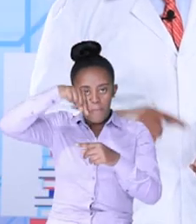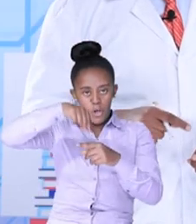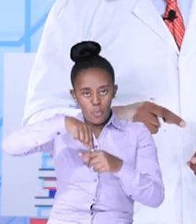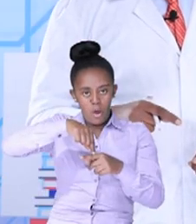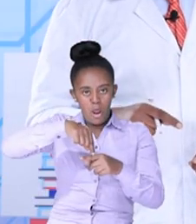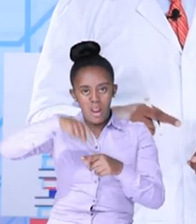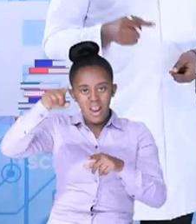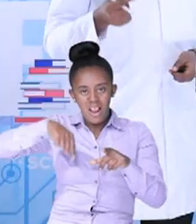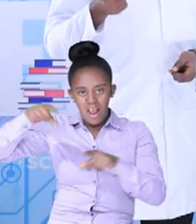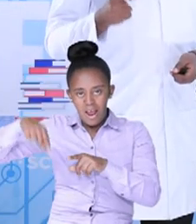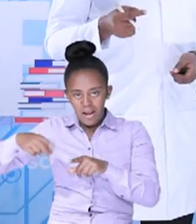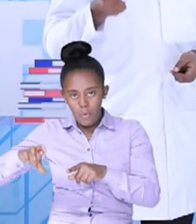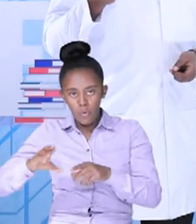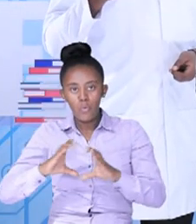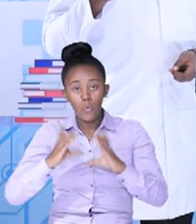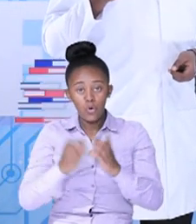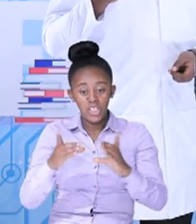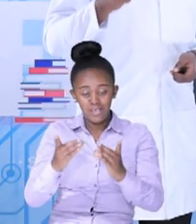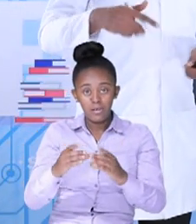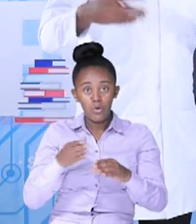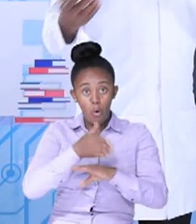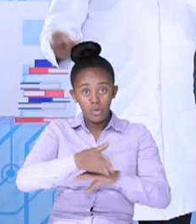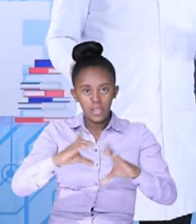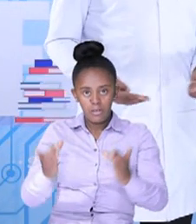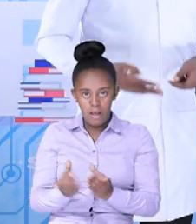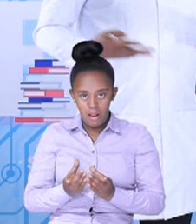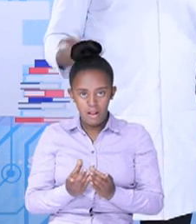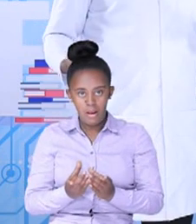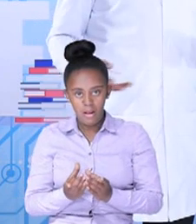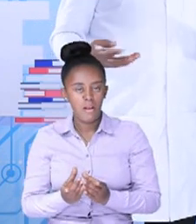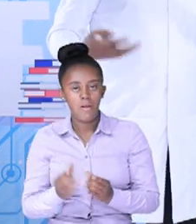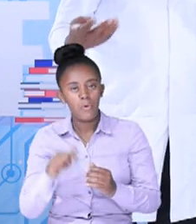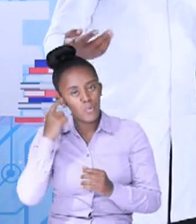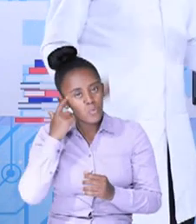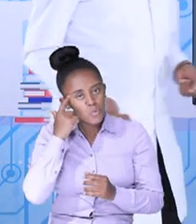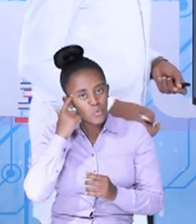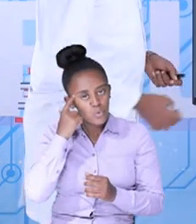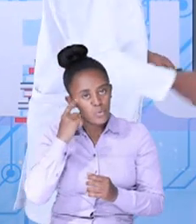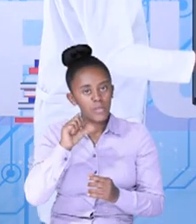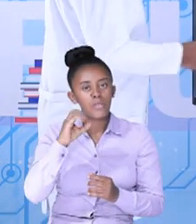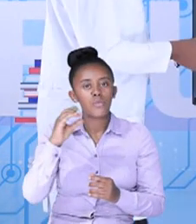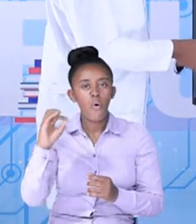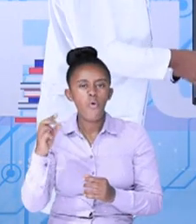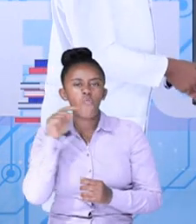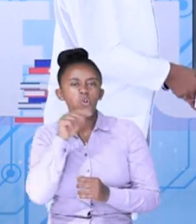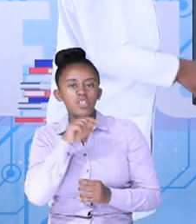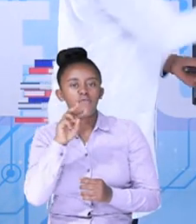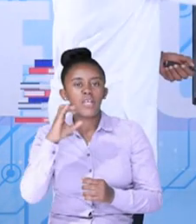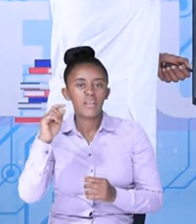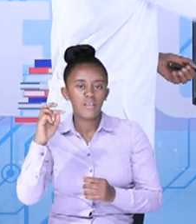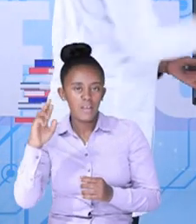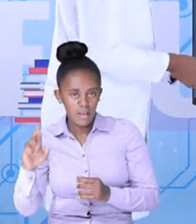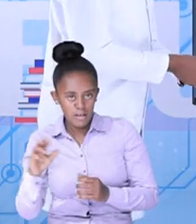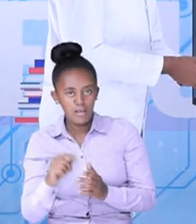the cross-sectional area. We can consider it as a pseudo vector, false vector means. Therefore, it's possible to